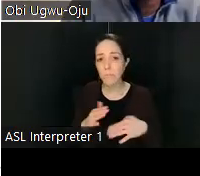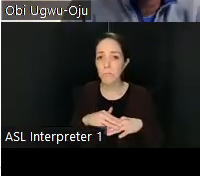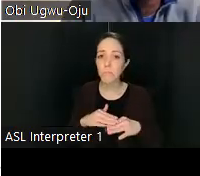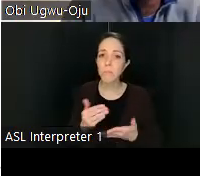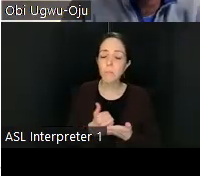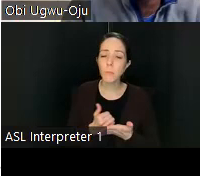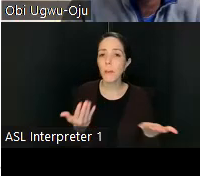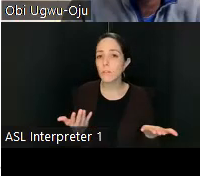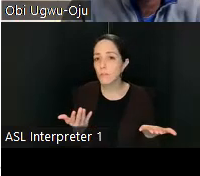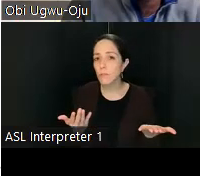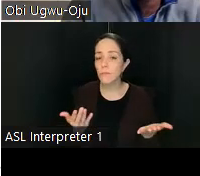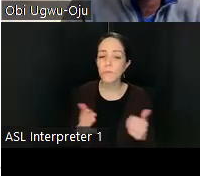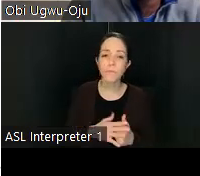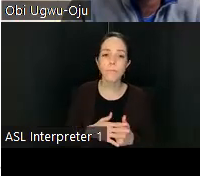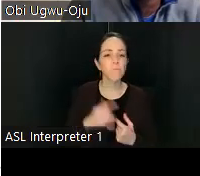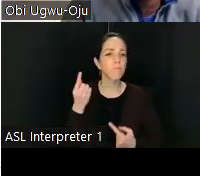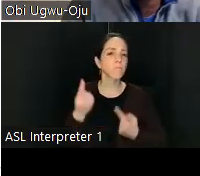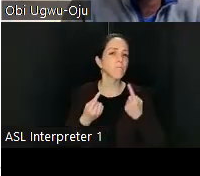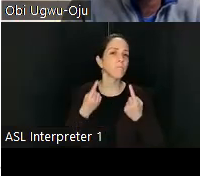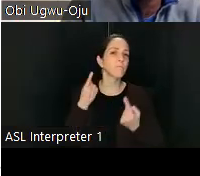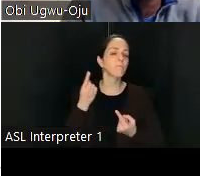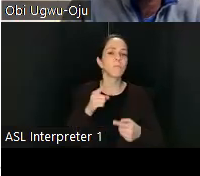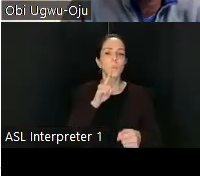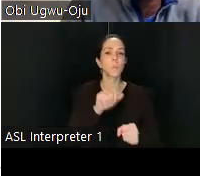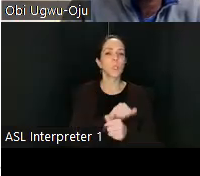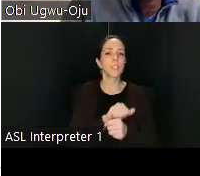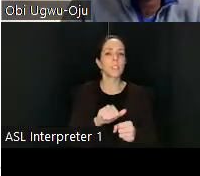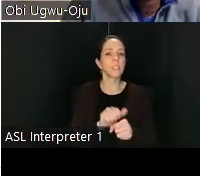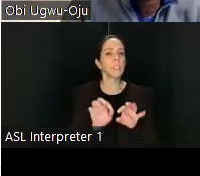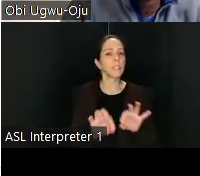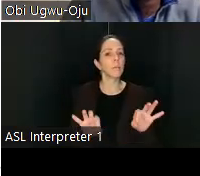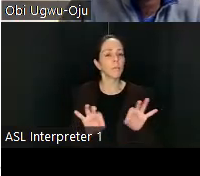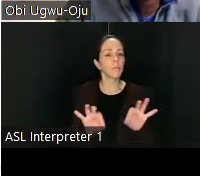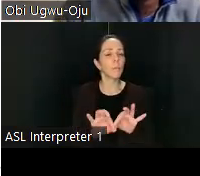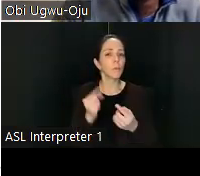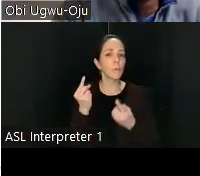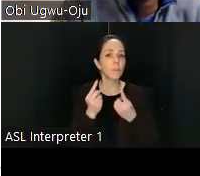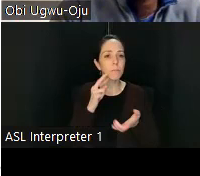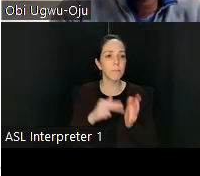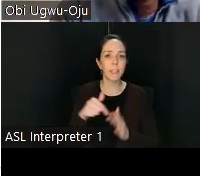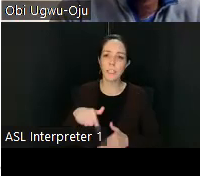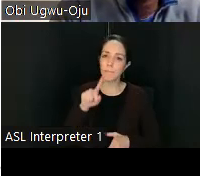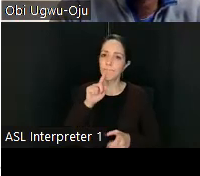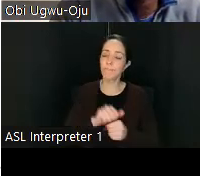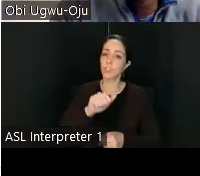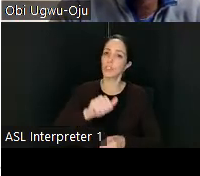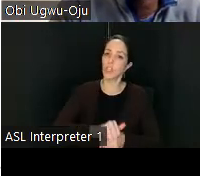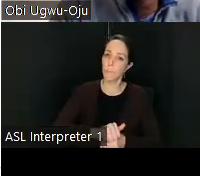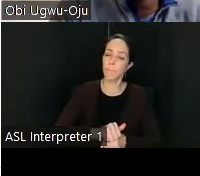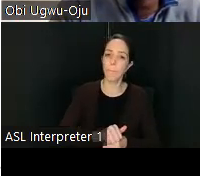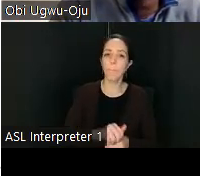You know what I mean? So let's just think of it realistically, because it is a job. We want it to be done